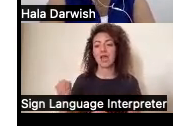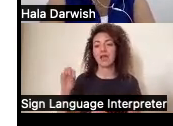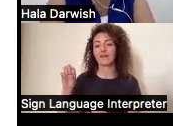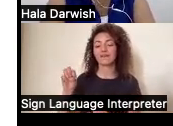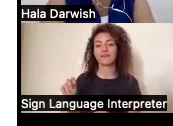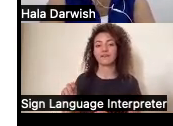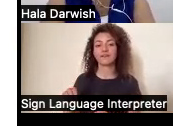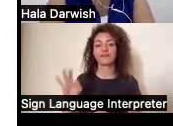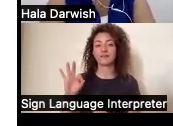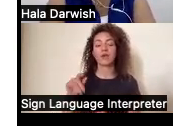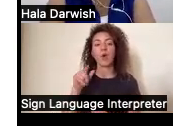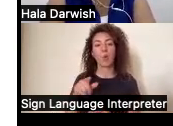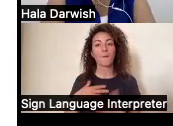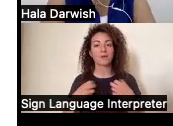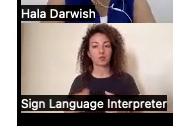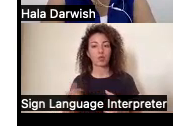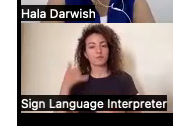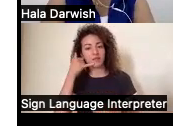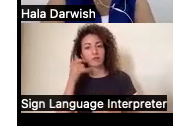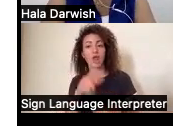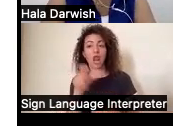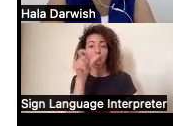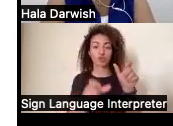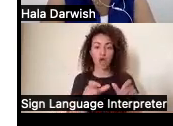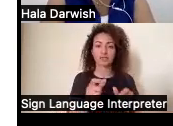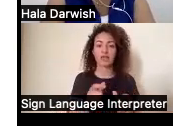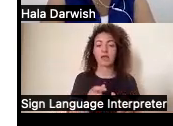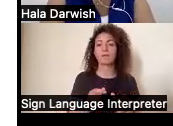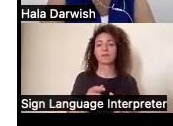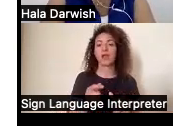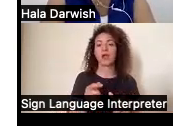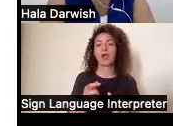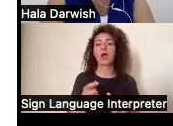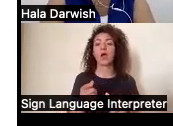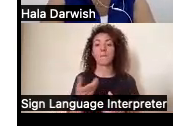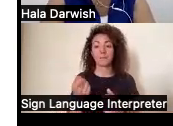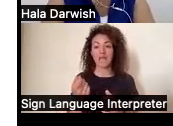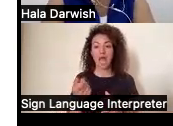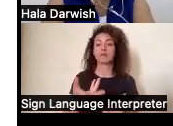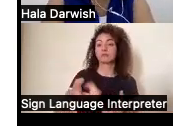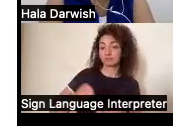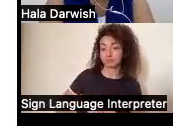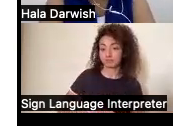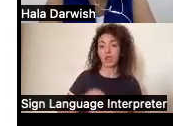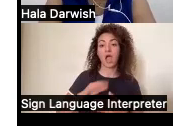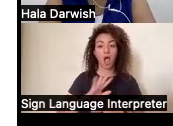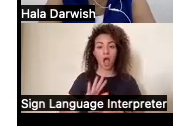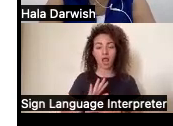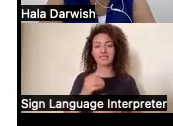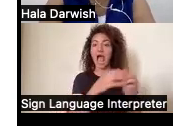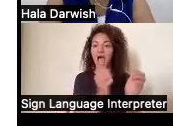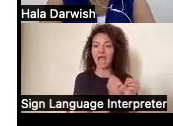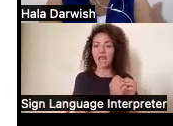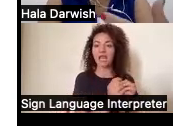list, families are expected to receive SMSs to check about their feedback